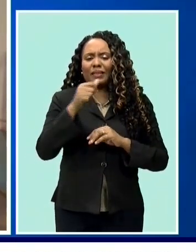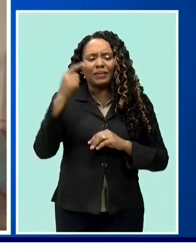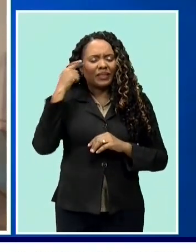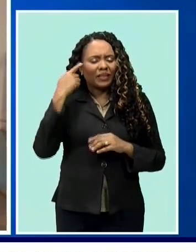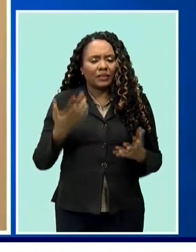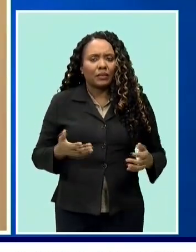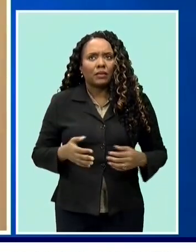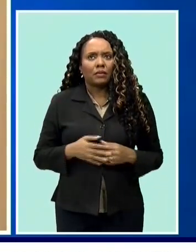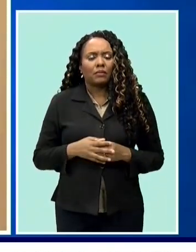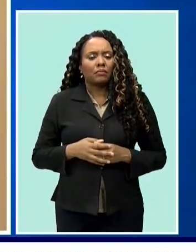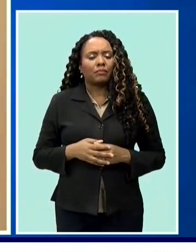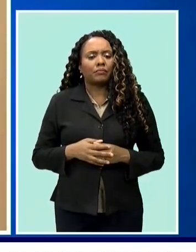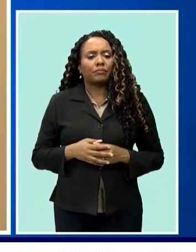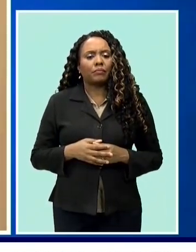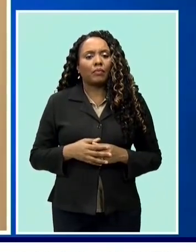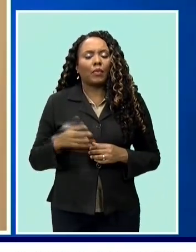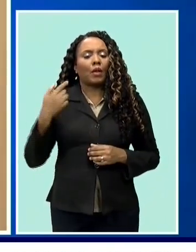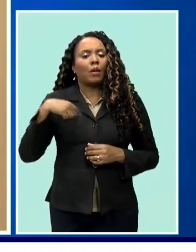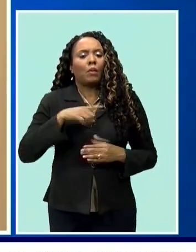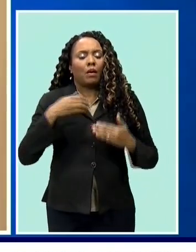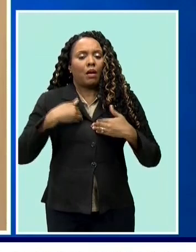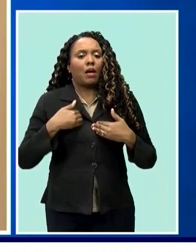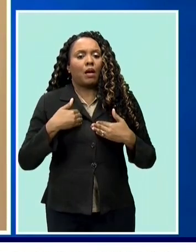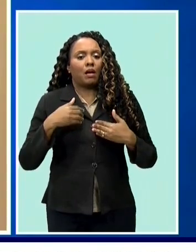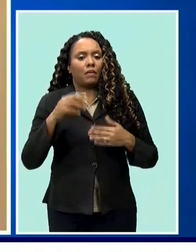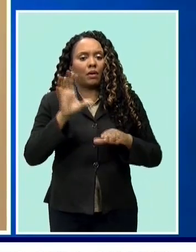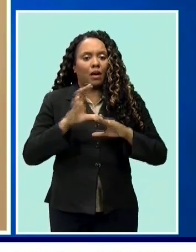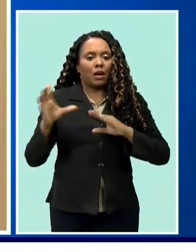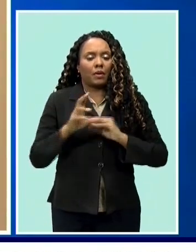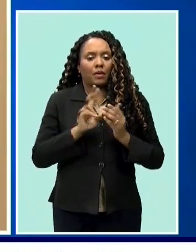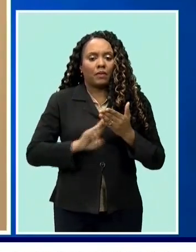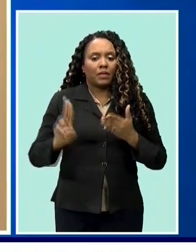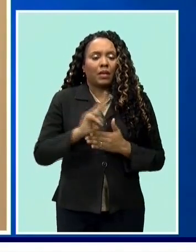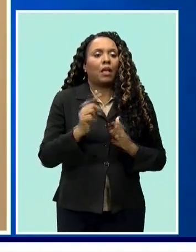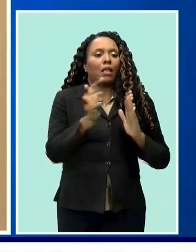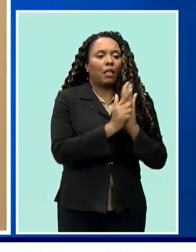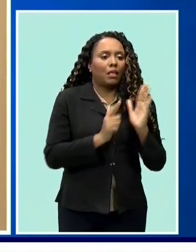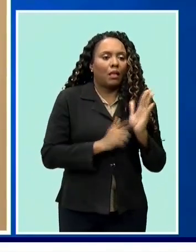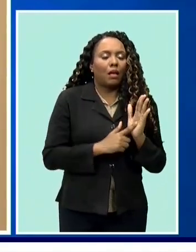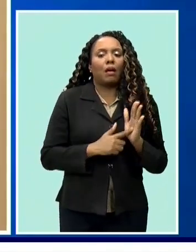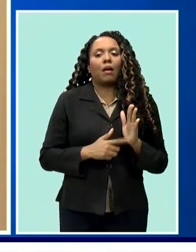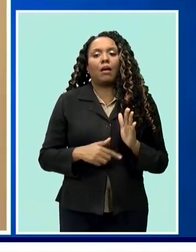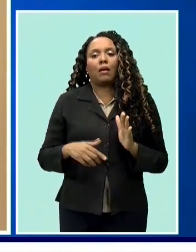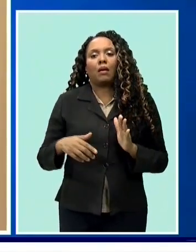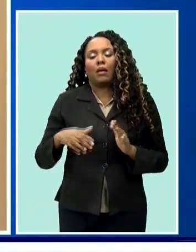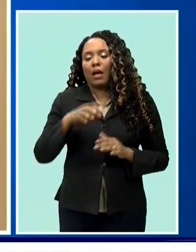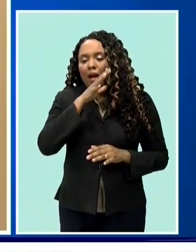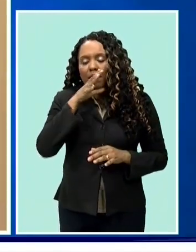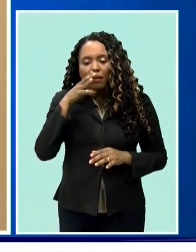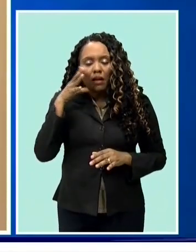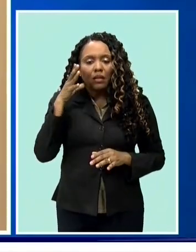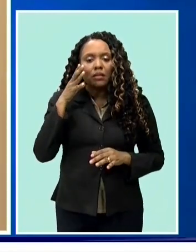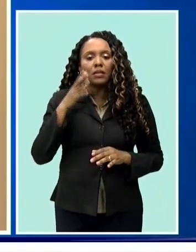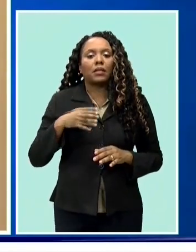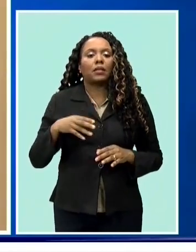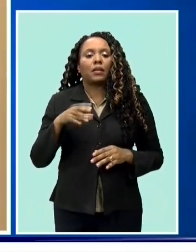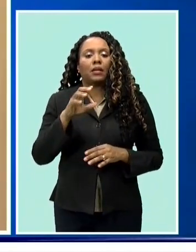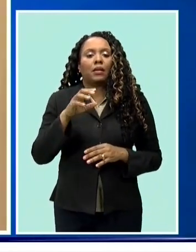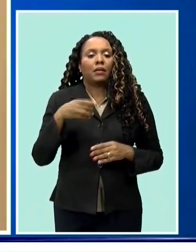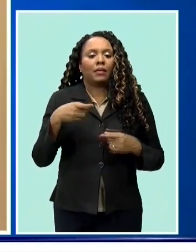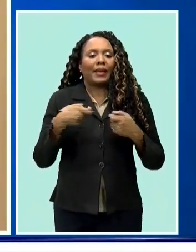of a regional university where you had relevance for Barbados in law, relevance for Trinidad and Tobago in agriculture and engineering, relevance